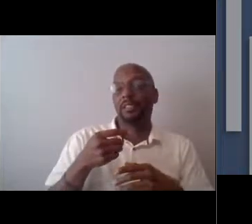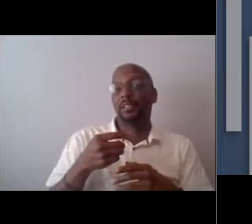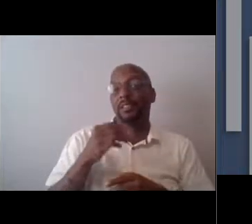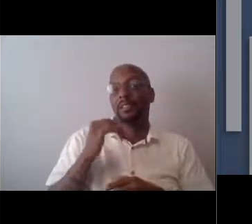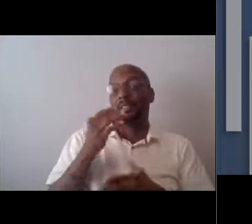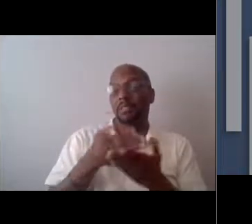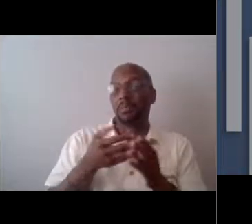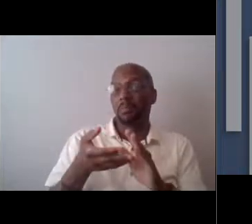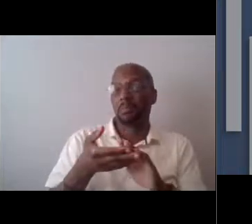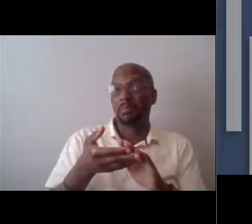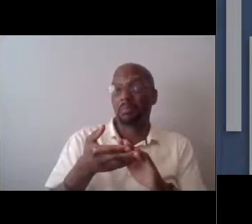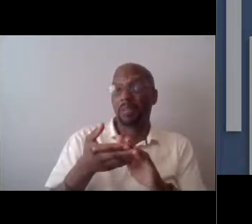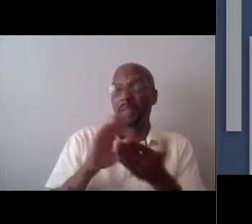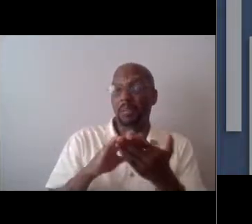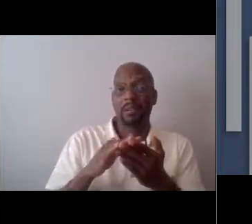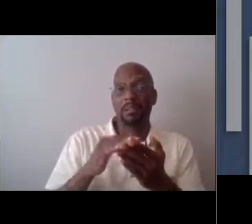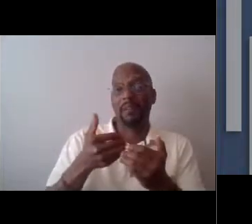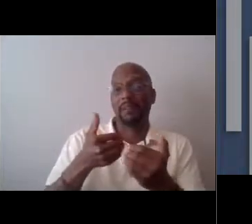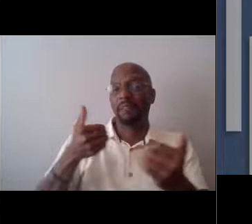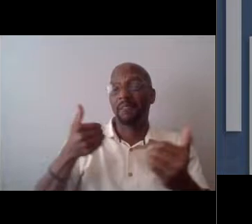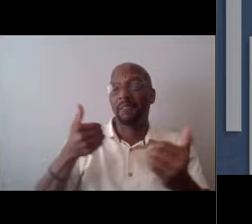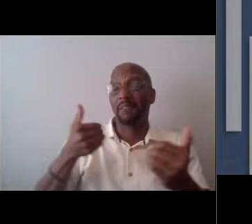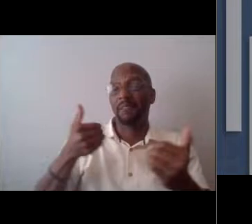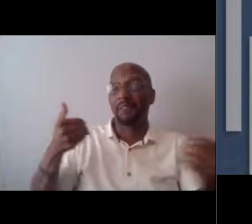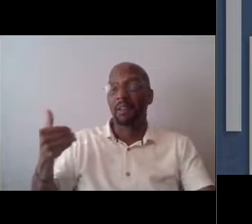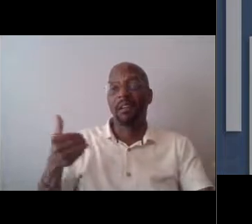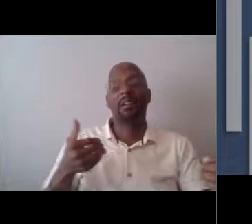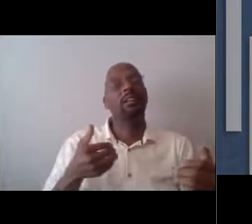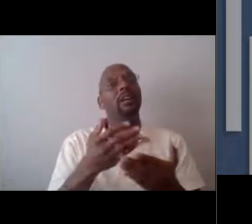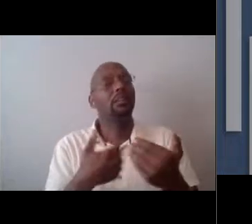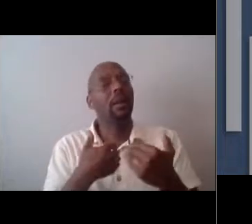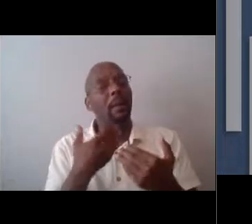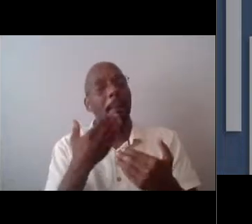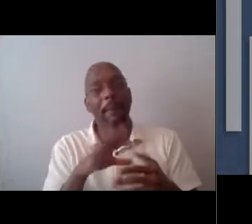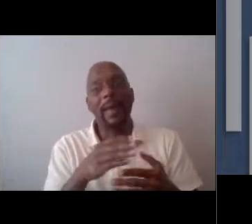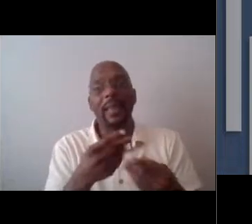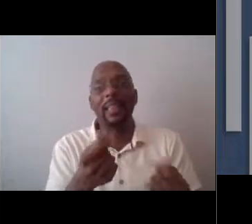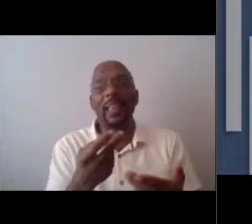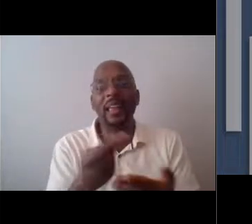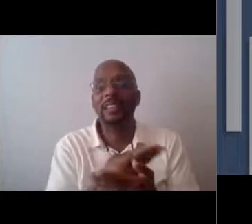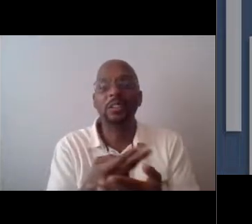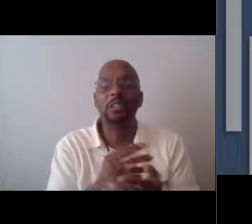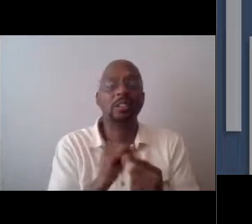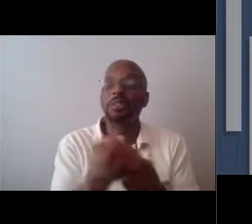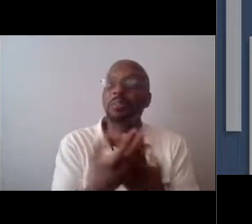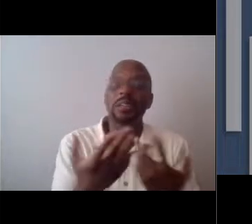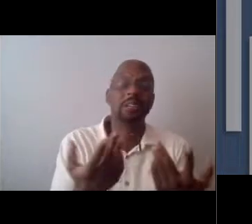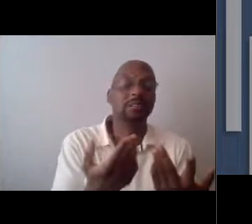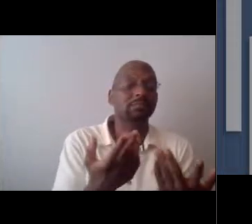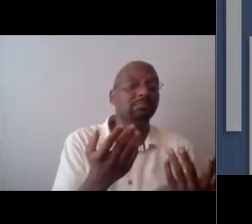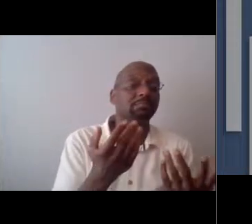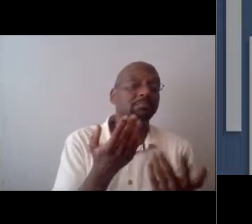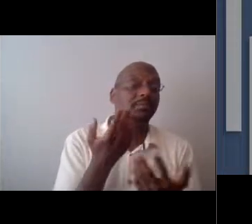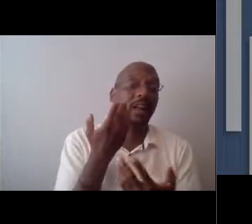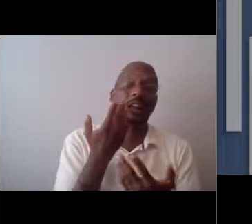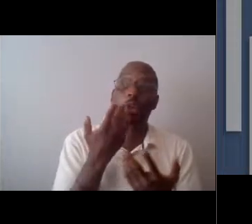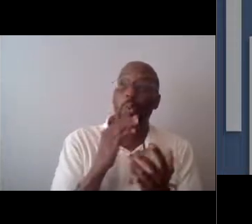others have been subject to bad land use decisions and are the exact times that you're looking for. And I don't know how